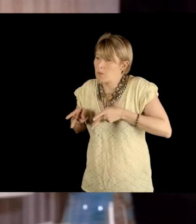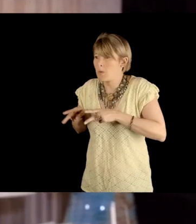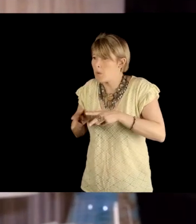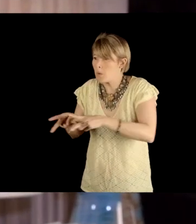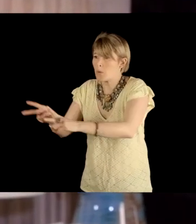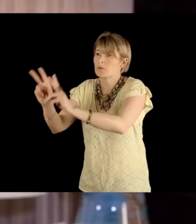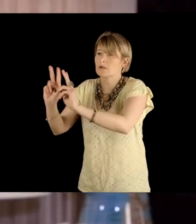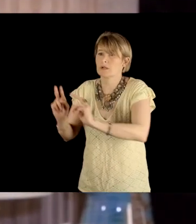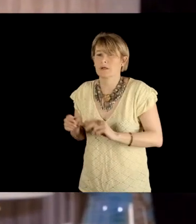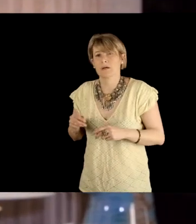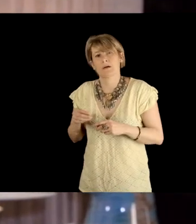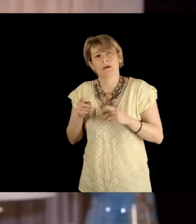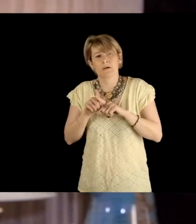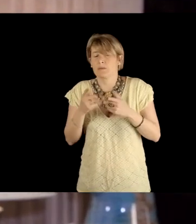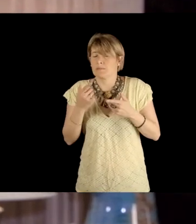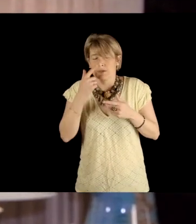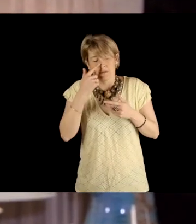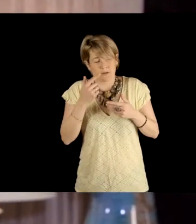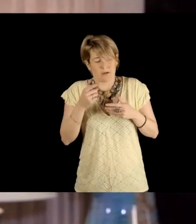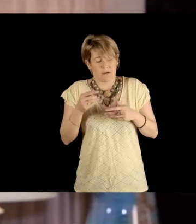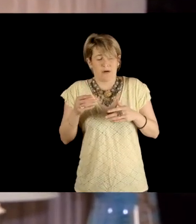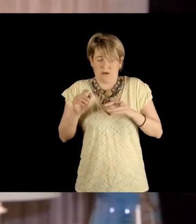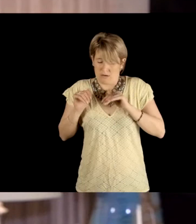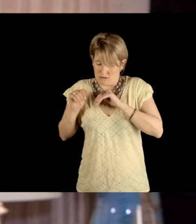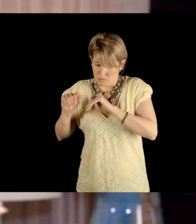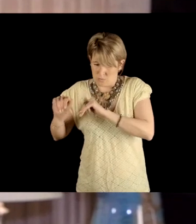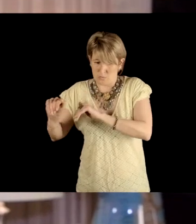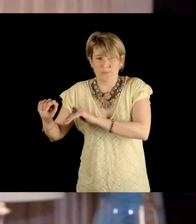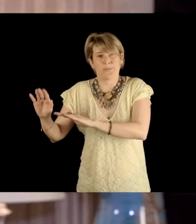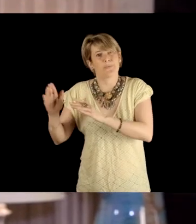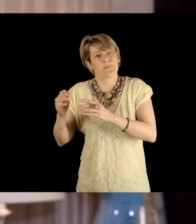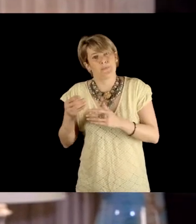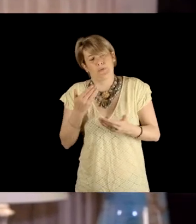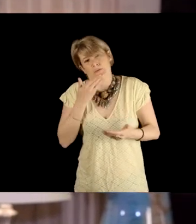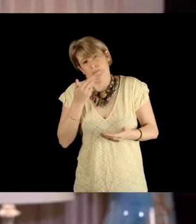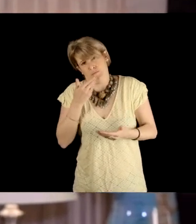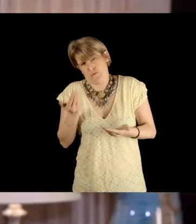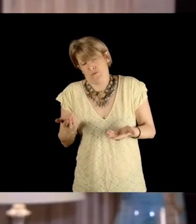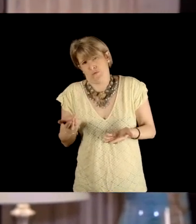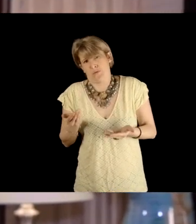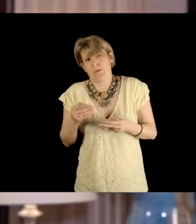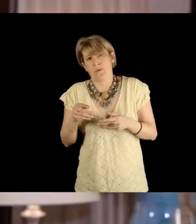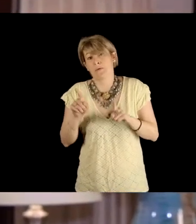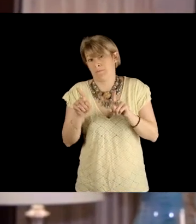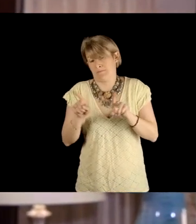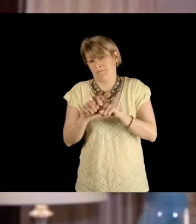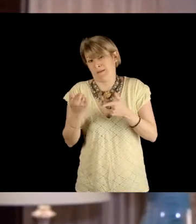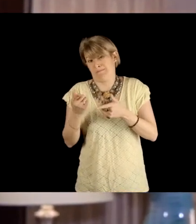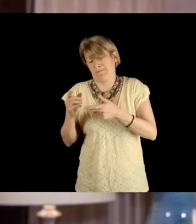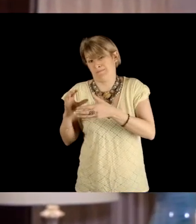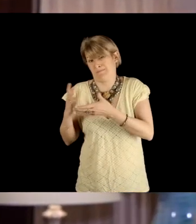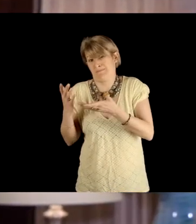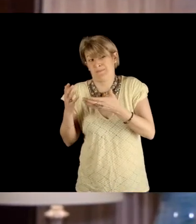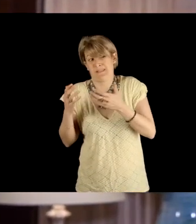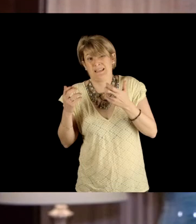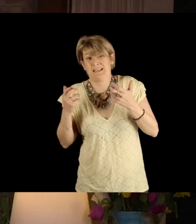So we like to see a beautiful combination of fine roads and a great vehicle. Same thing applies to our inner